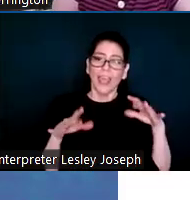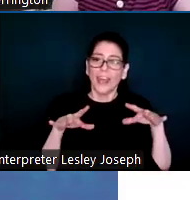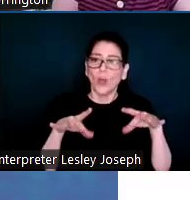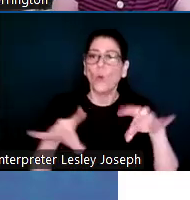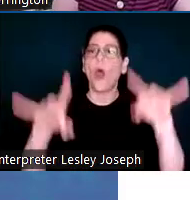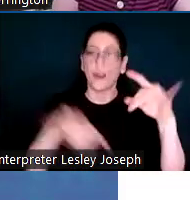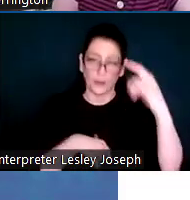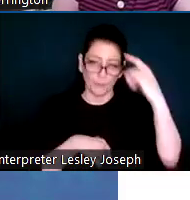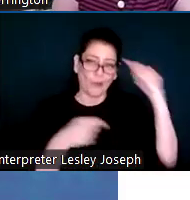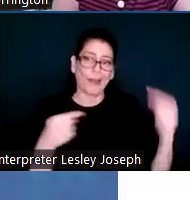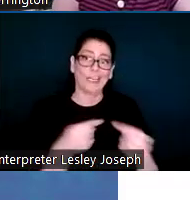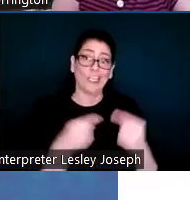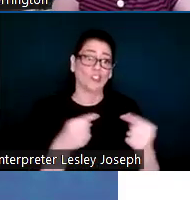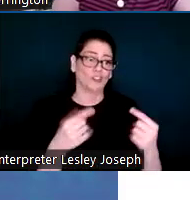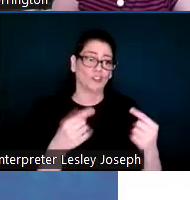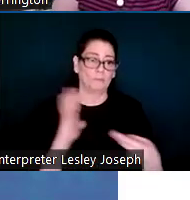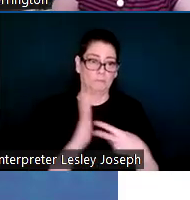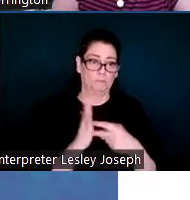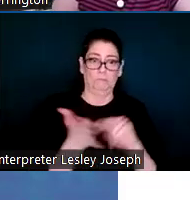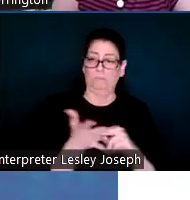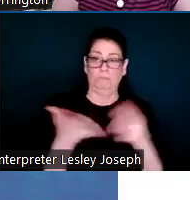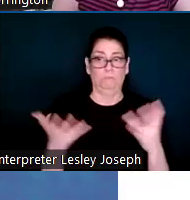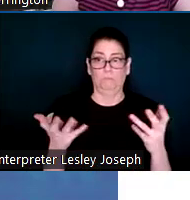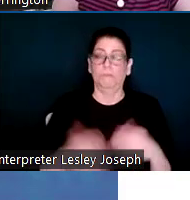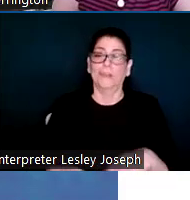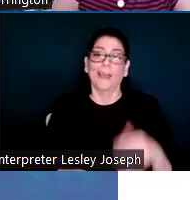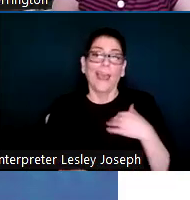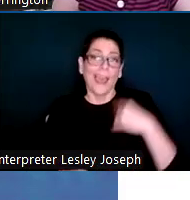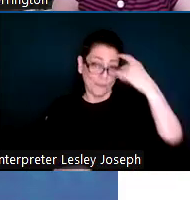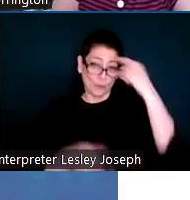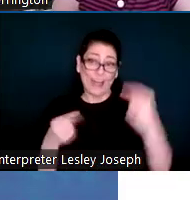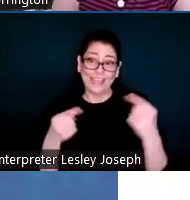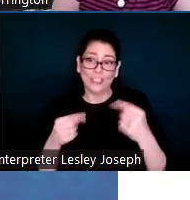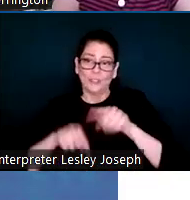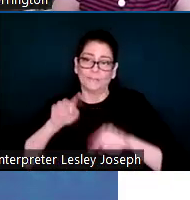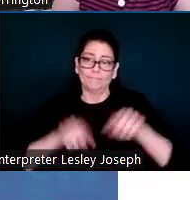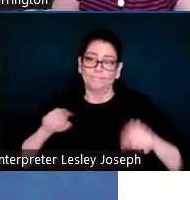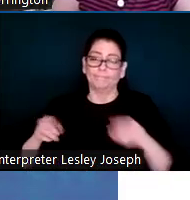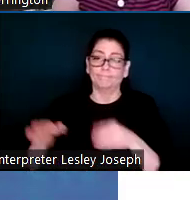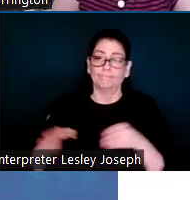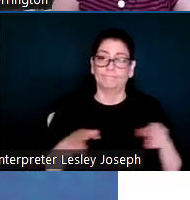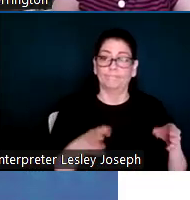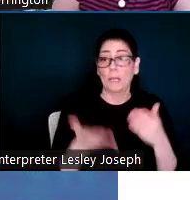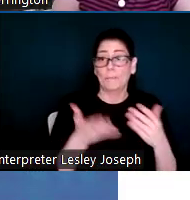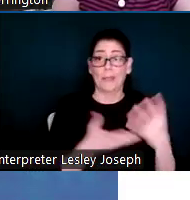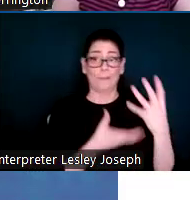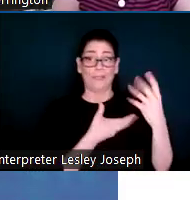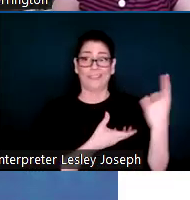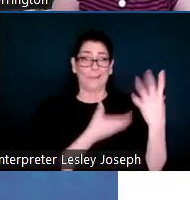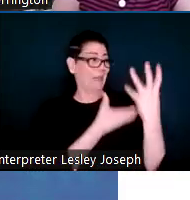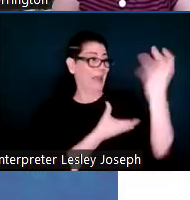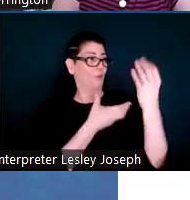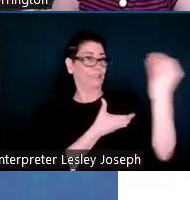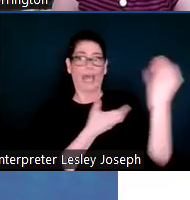under that term, we see that people sustain brain injuries in different ways. They may be by an external force, which is a traumatic